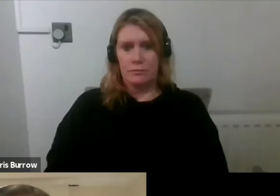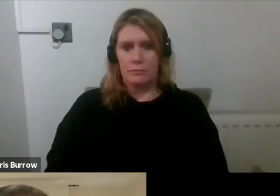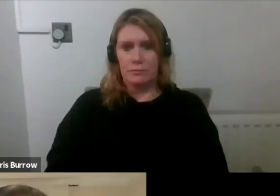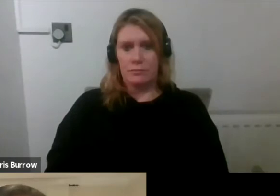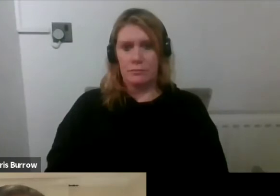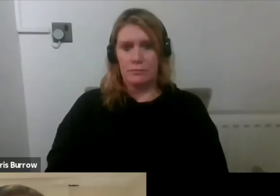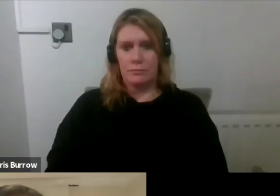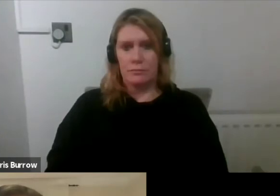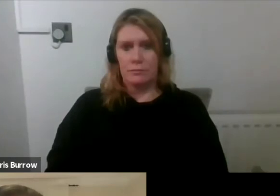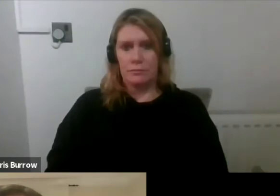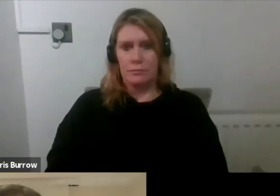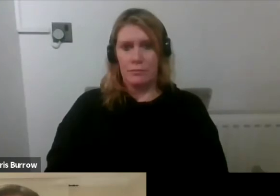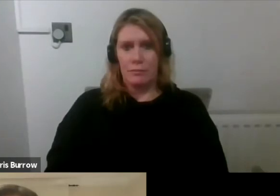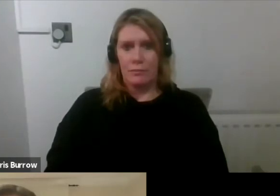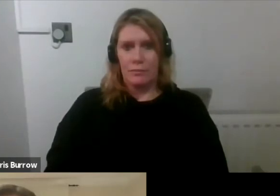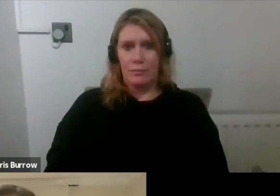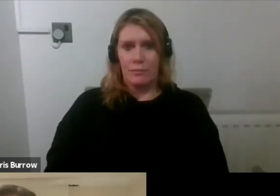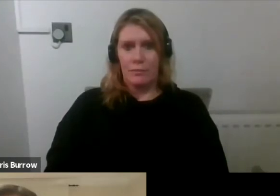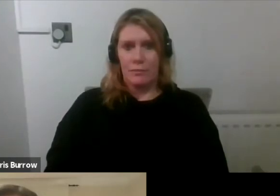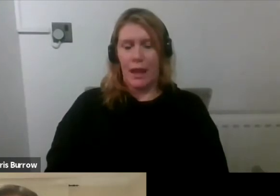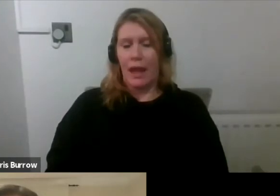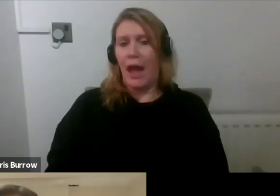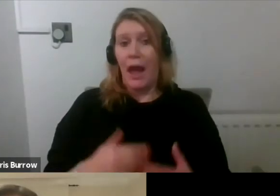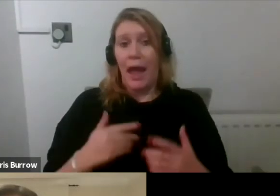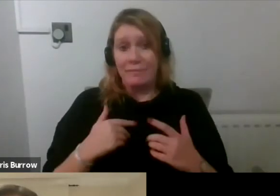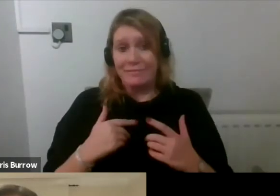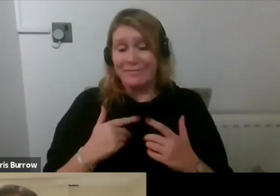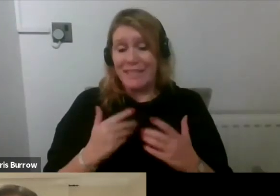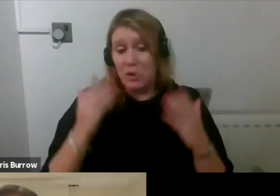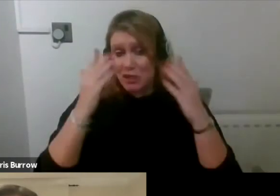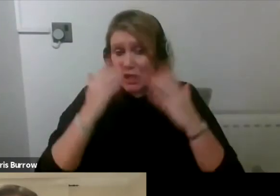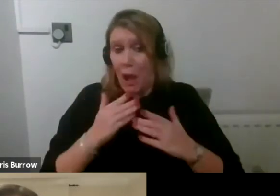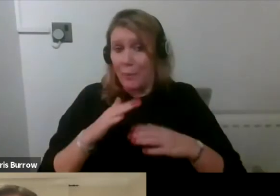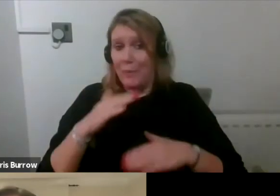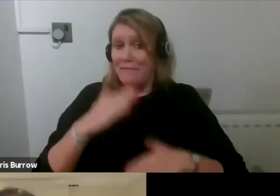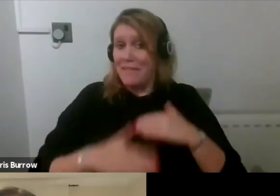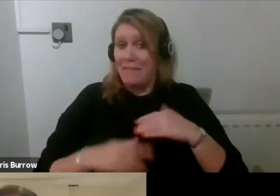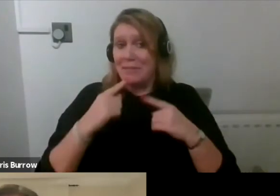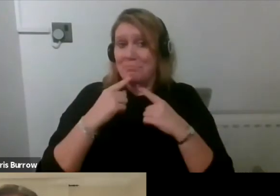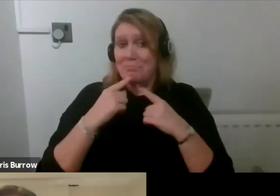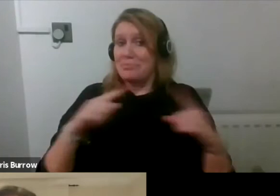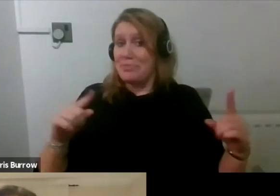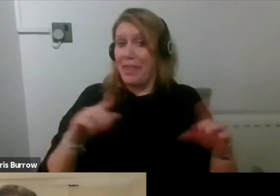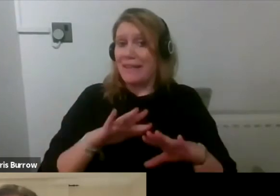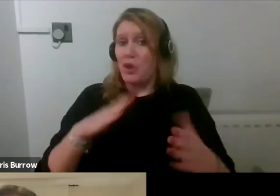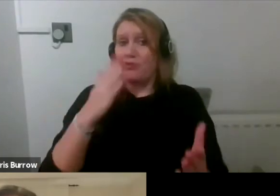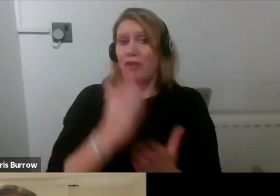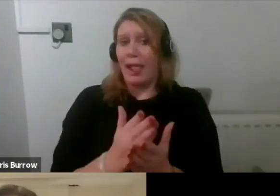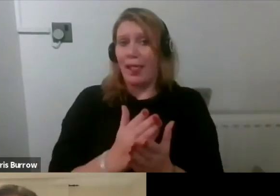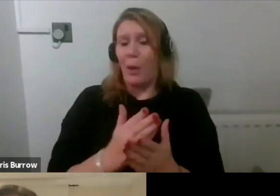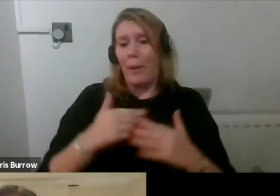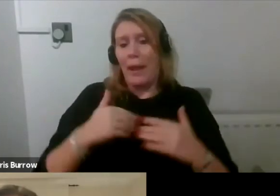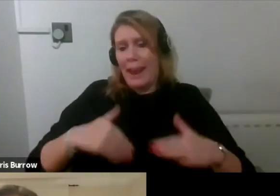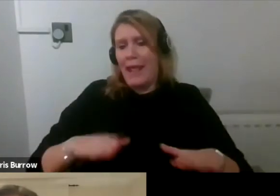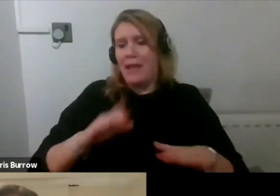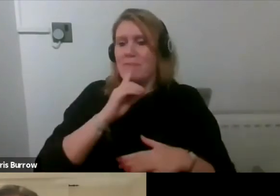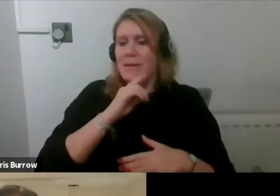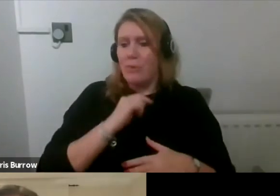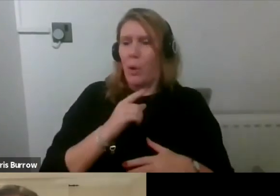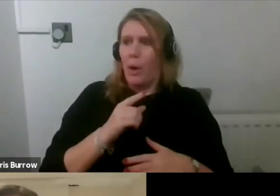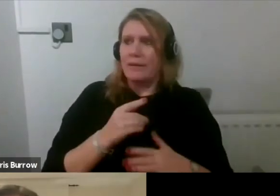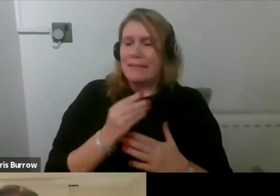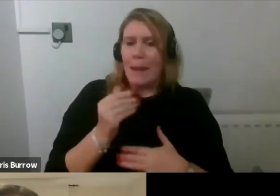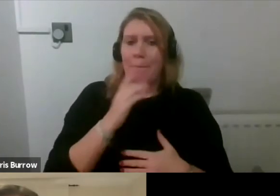it's not real, but we leave everybody to make up their own minds. And of course, there are people who've gone through it and gone, well, I know that didn't happen,